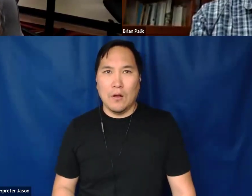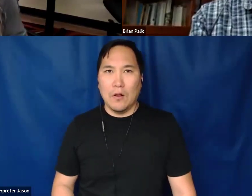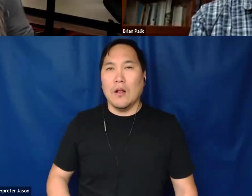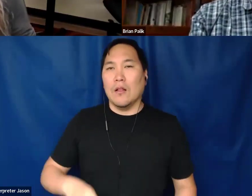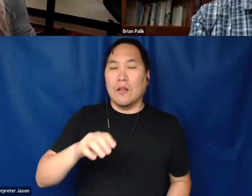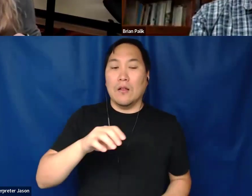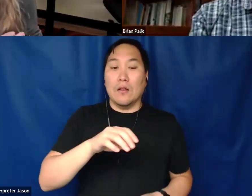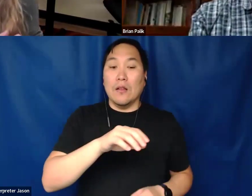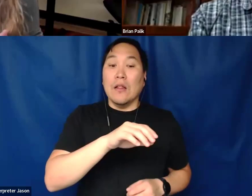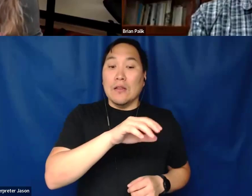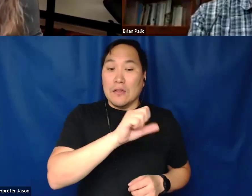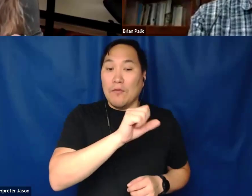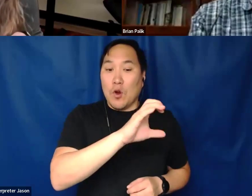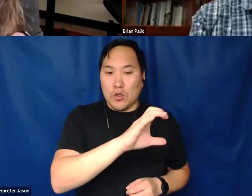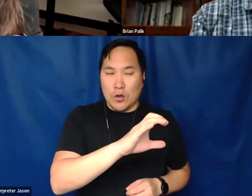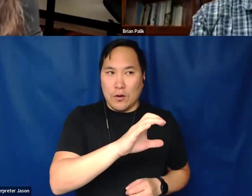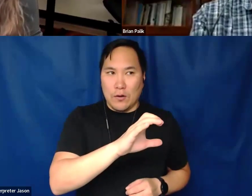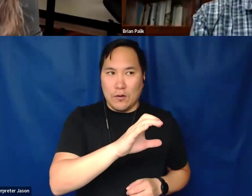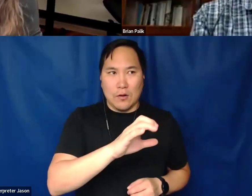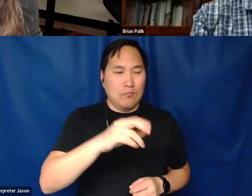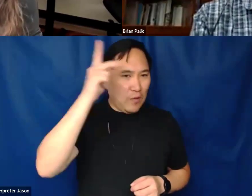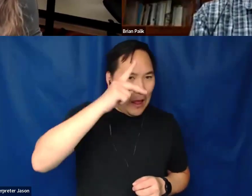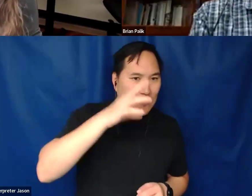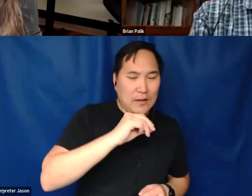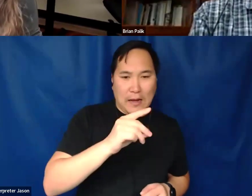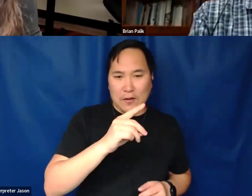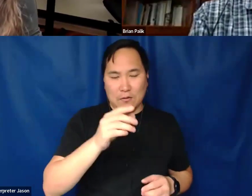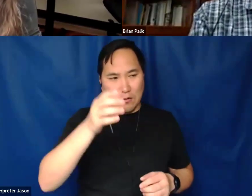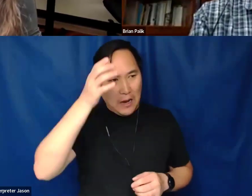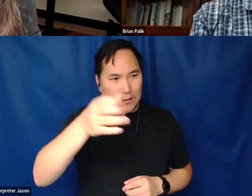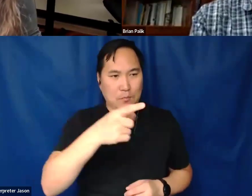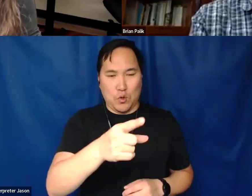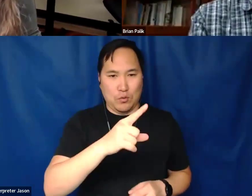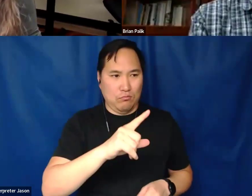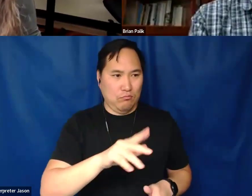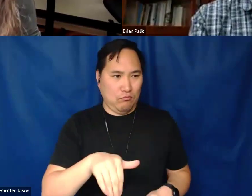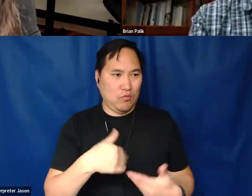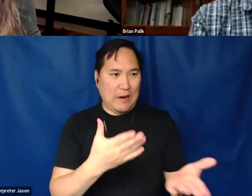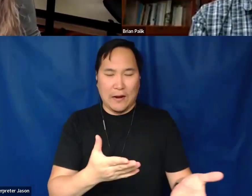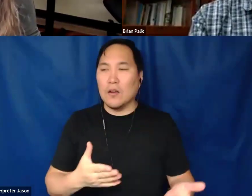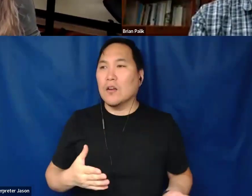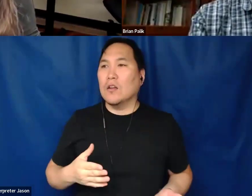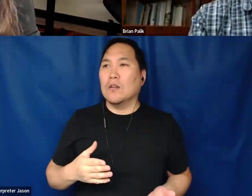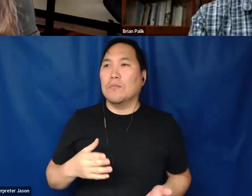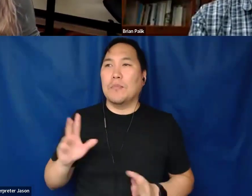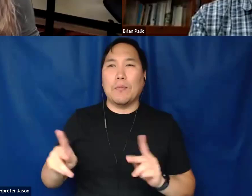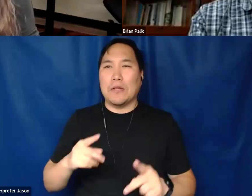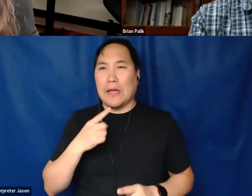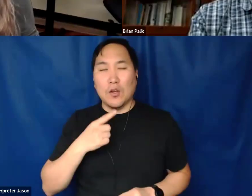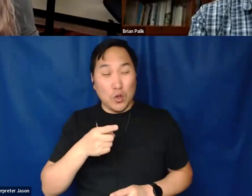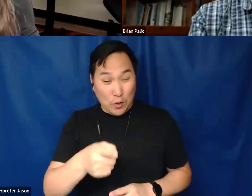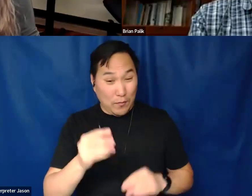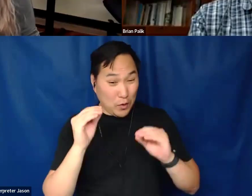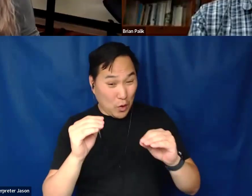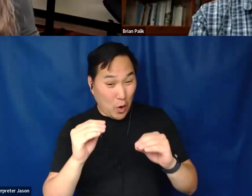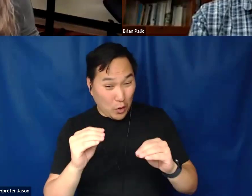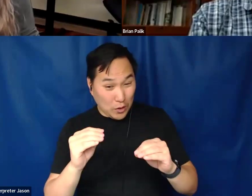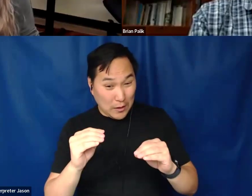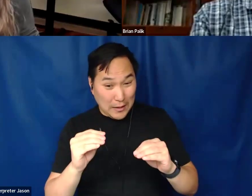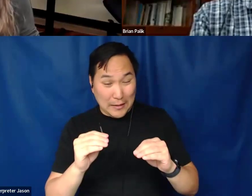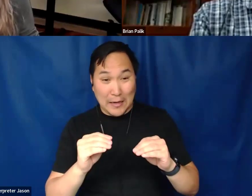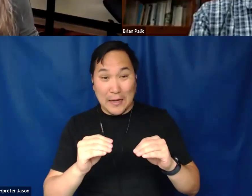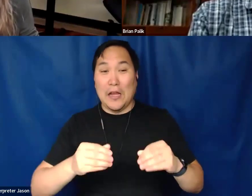ecological silviculture framework and principles that you presented, and someone was asking if you would or have taught an introductory